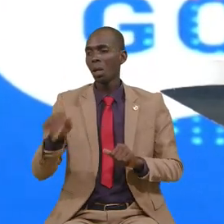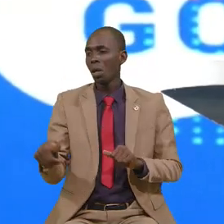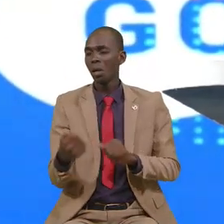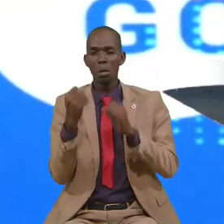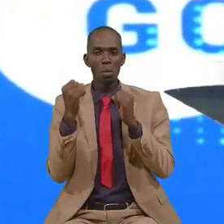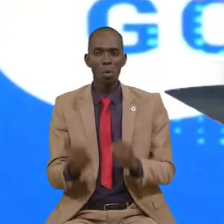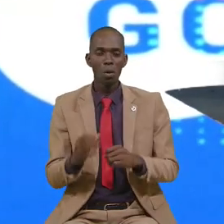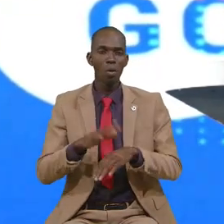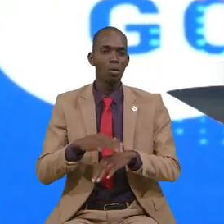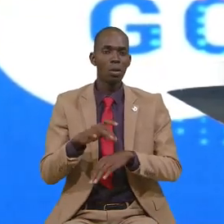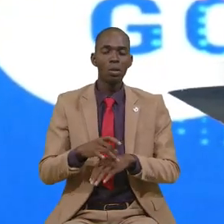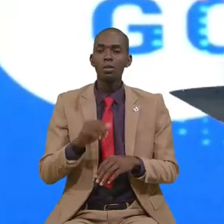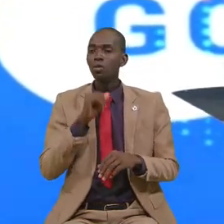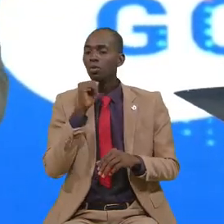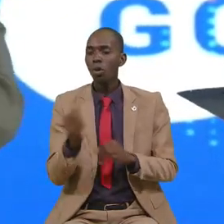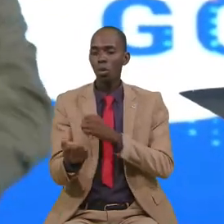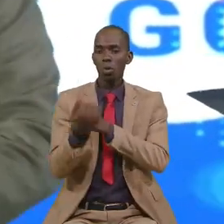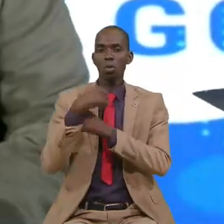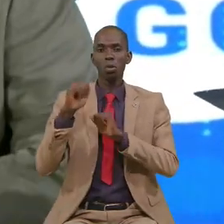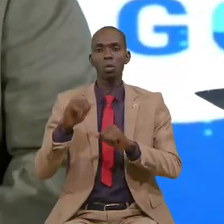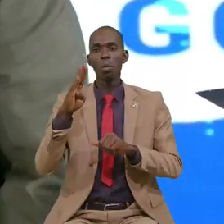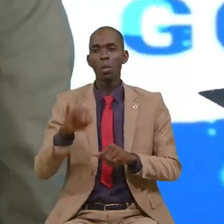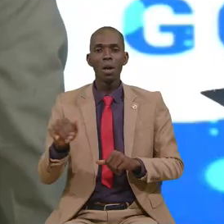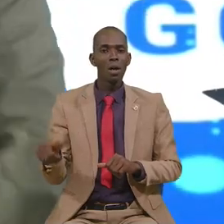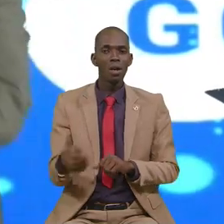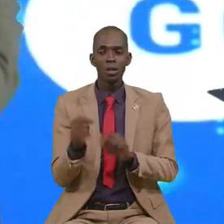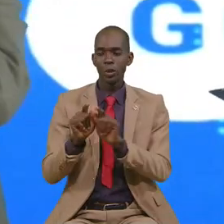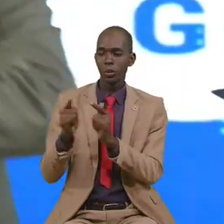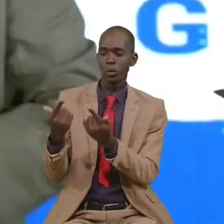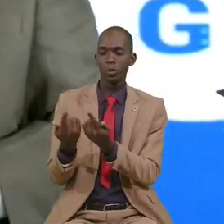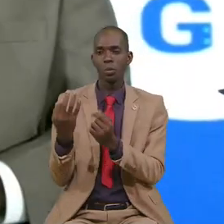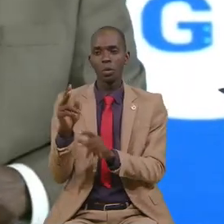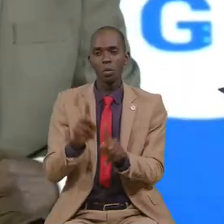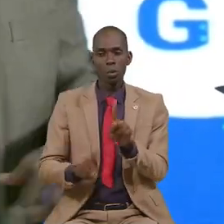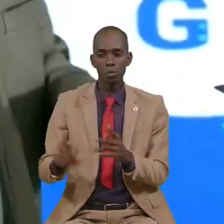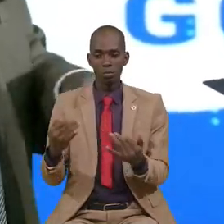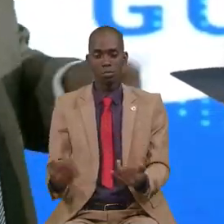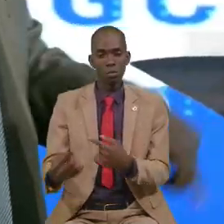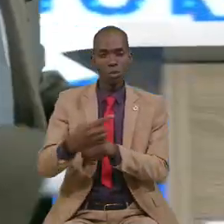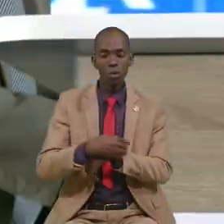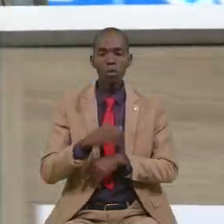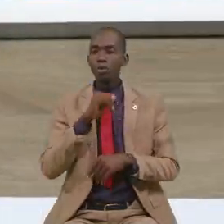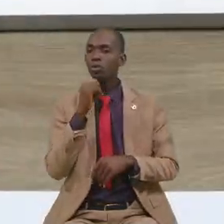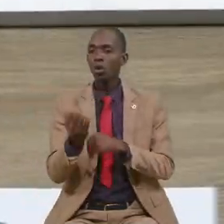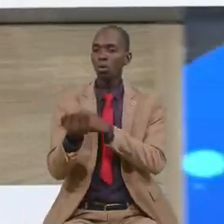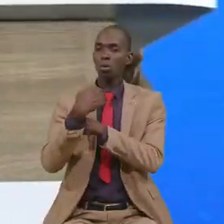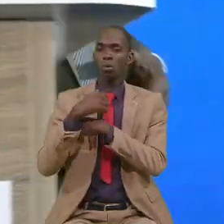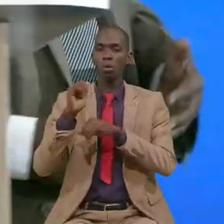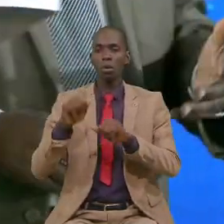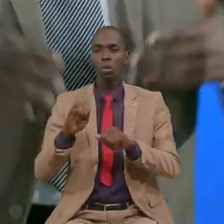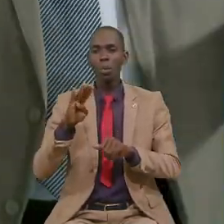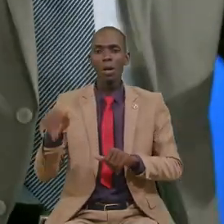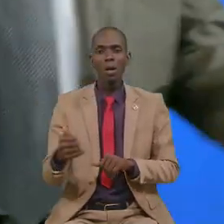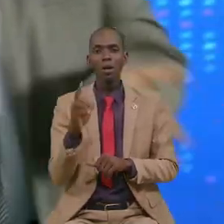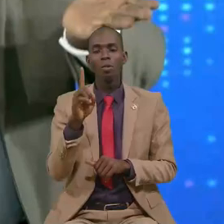today, unconquerable by any group of people today, unconquerable by anyone that